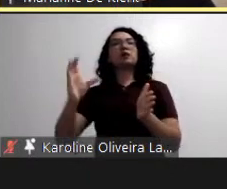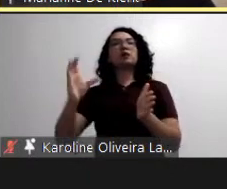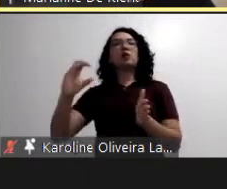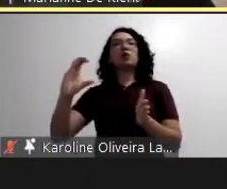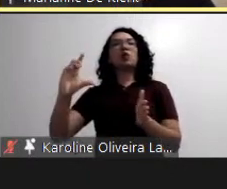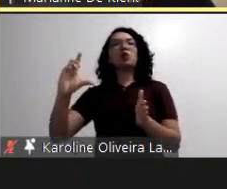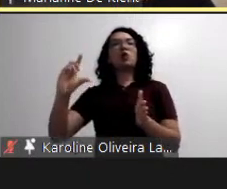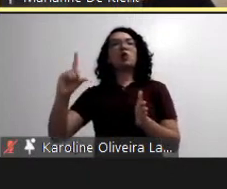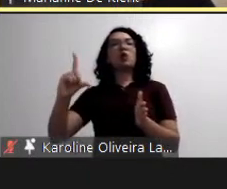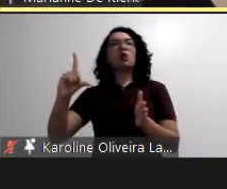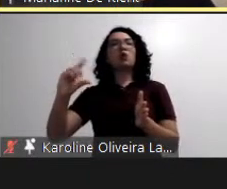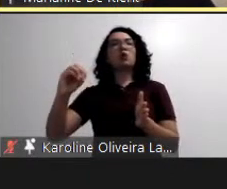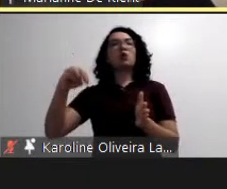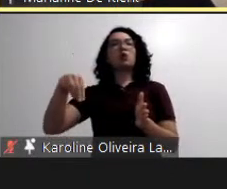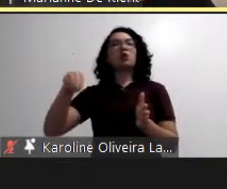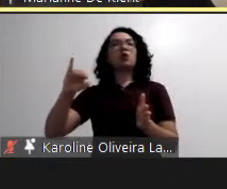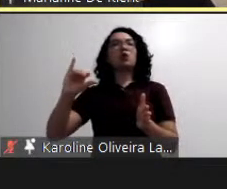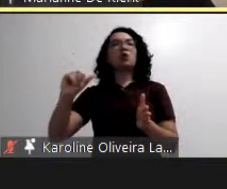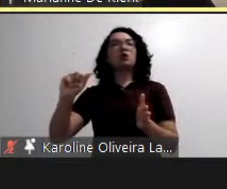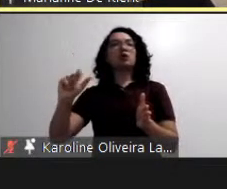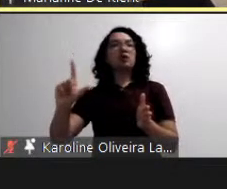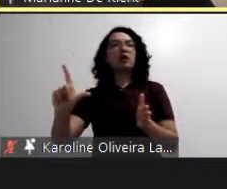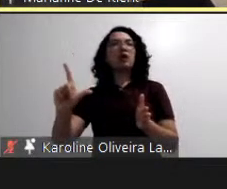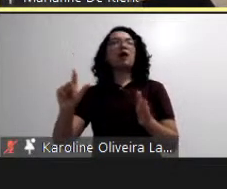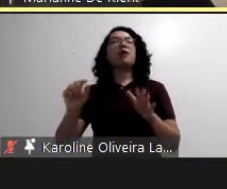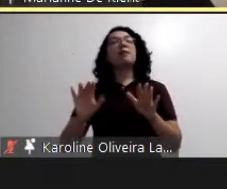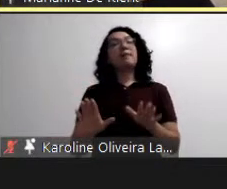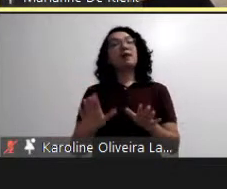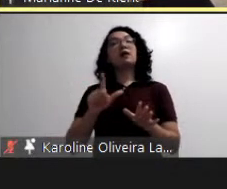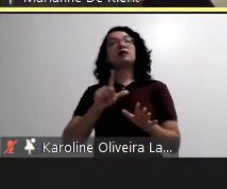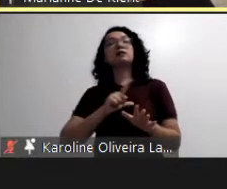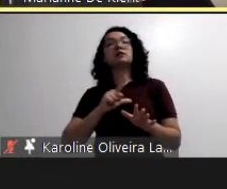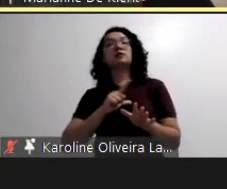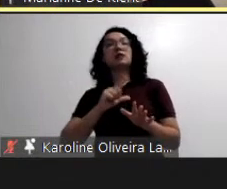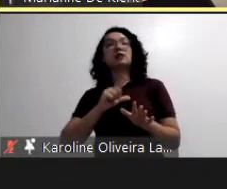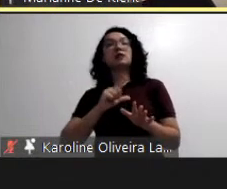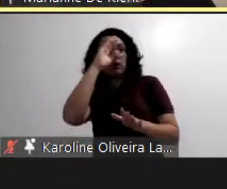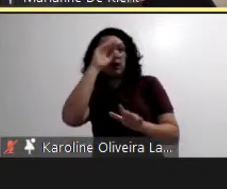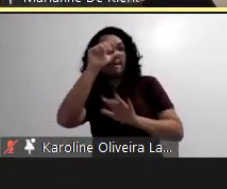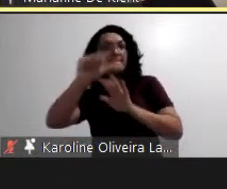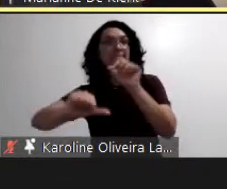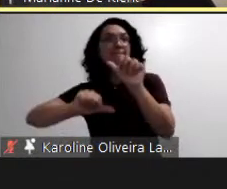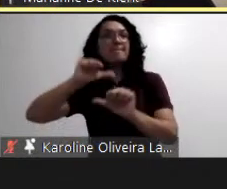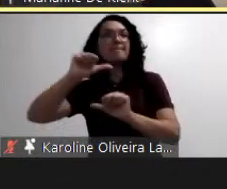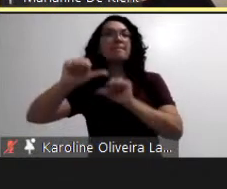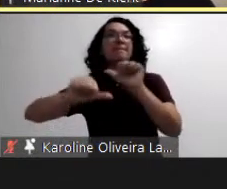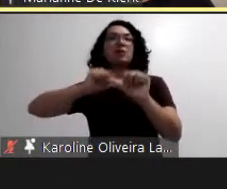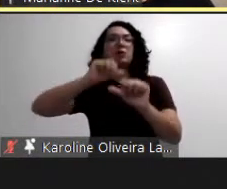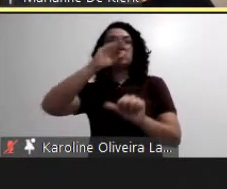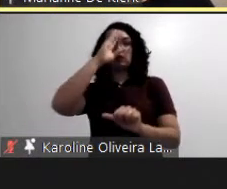happened in the 1950s onwards with the embrace of modernism, and a